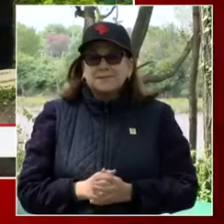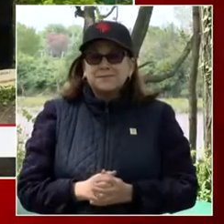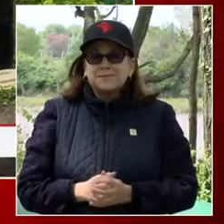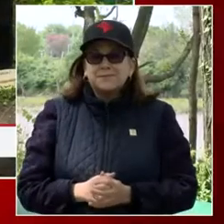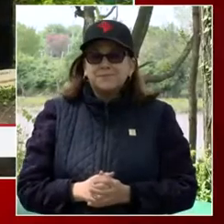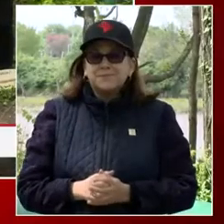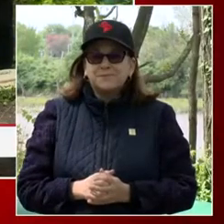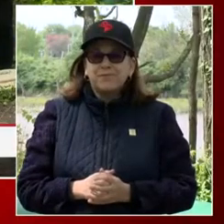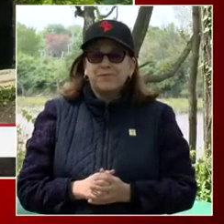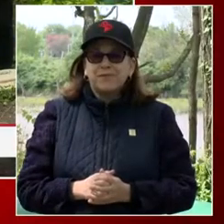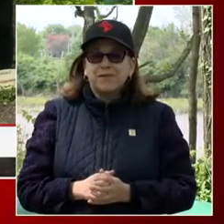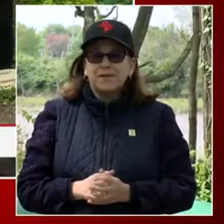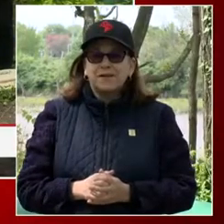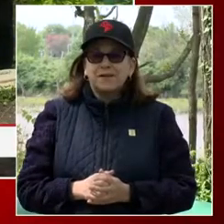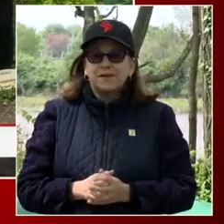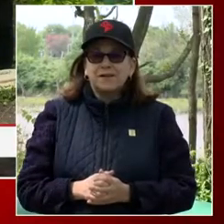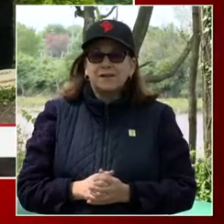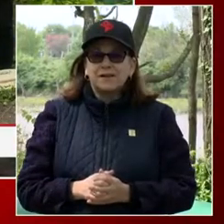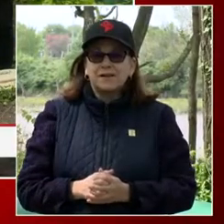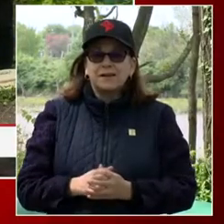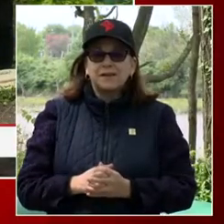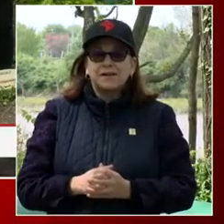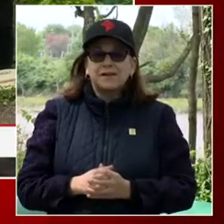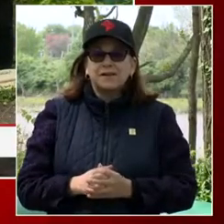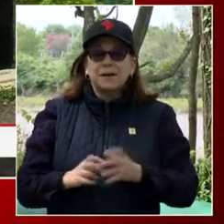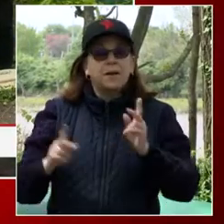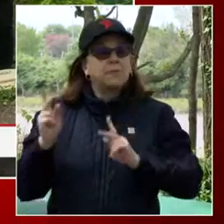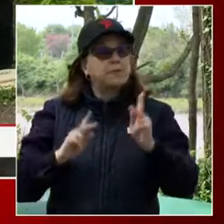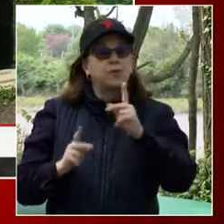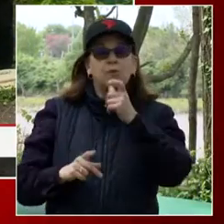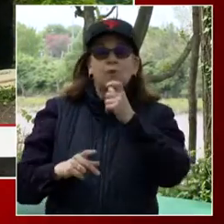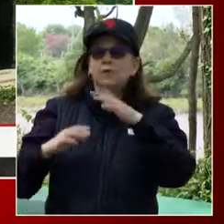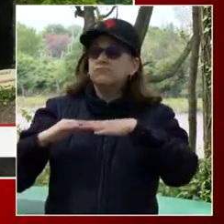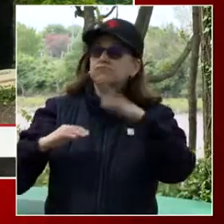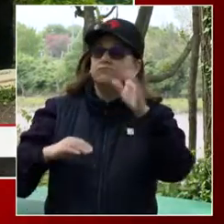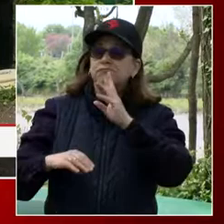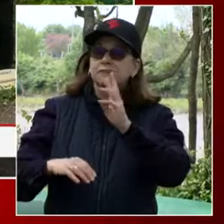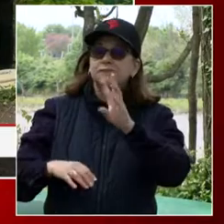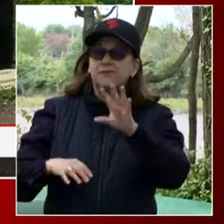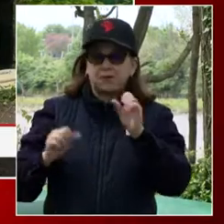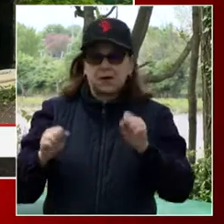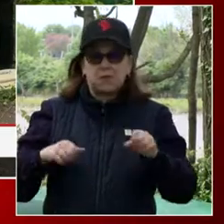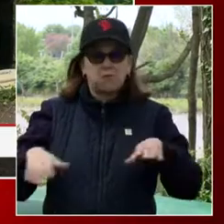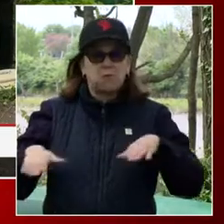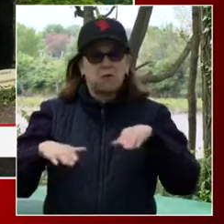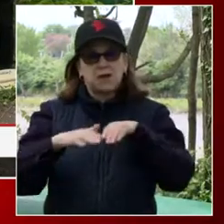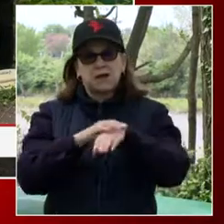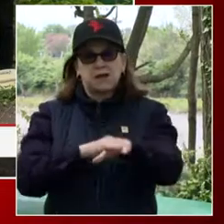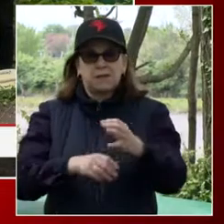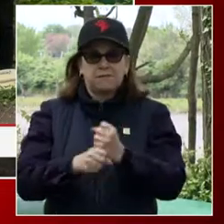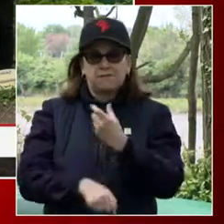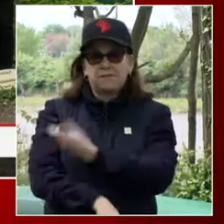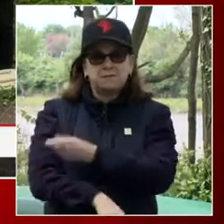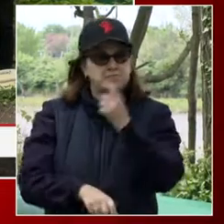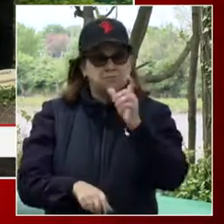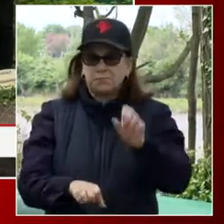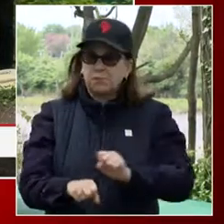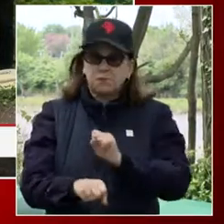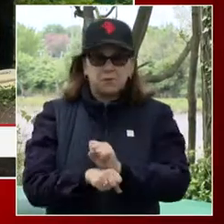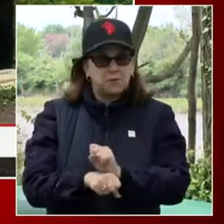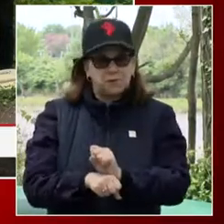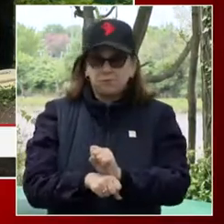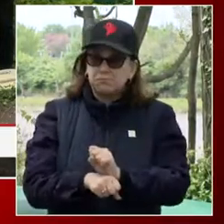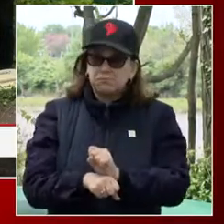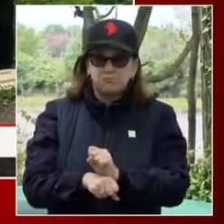Residents who are over this age of 65 can walk up to sites throughout the district, and we expect that soon too